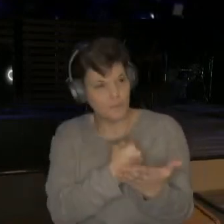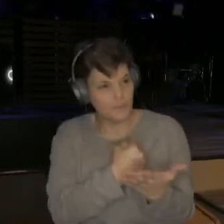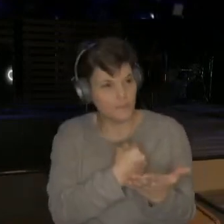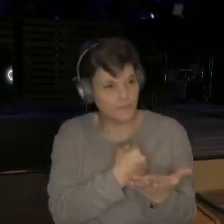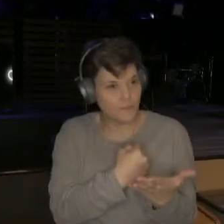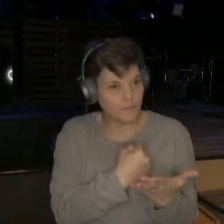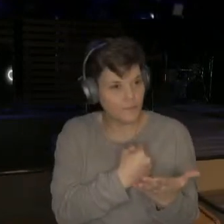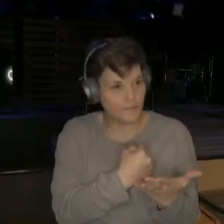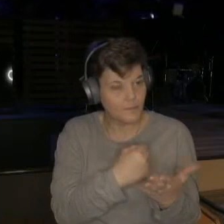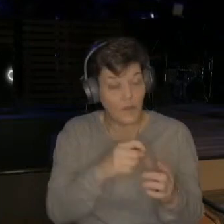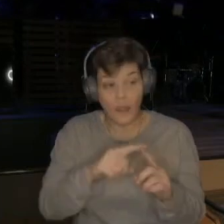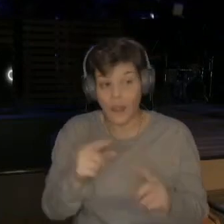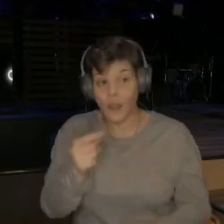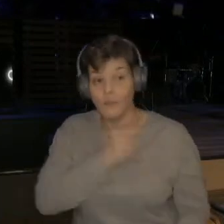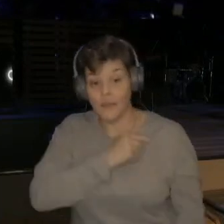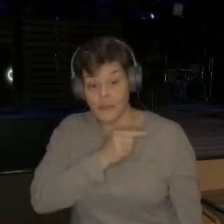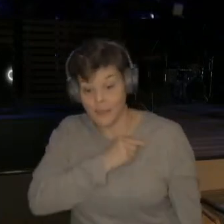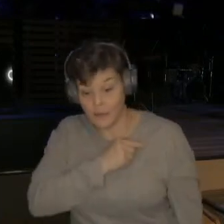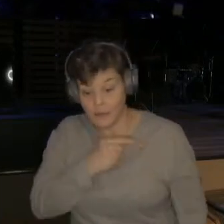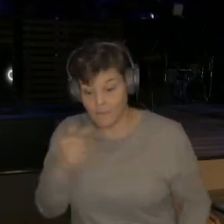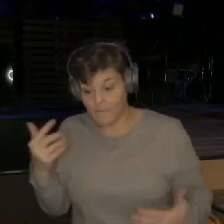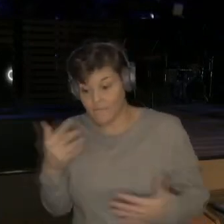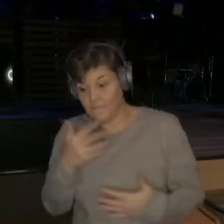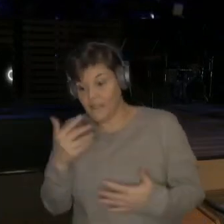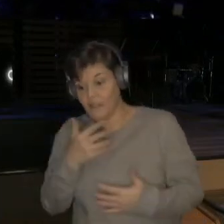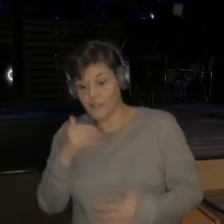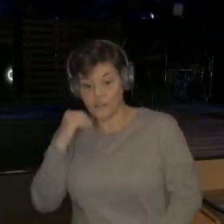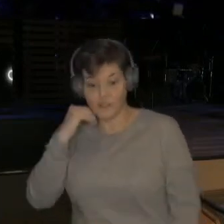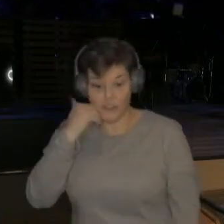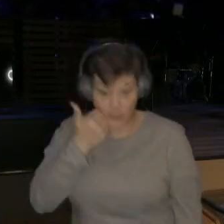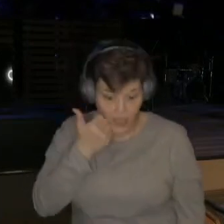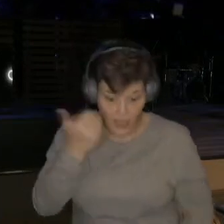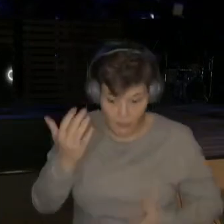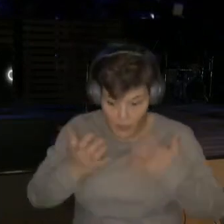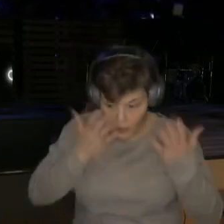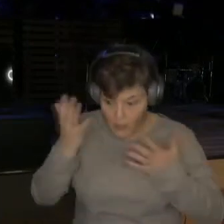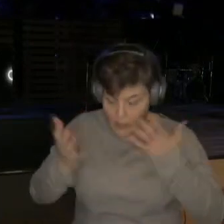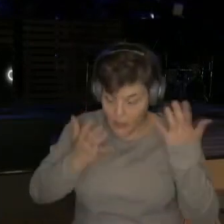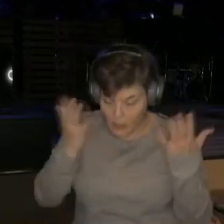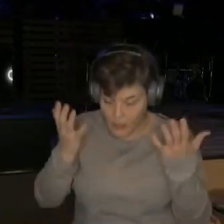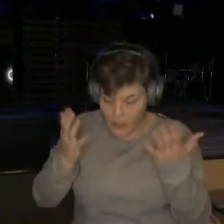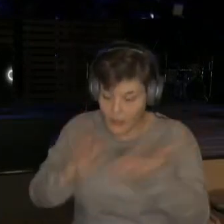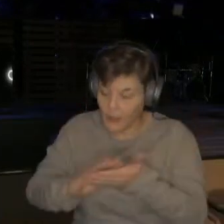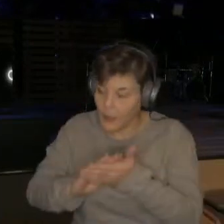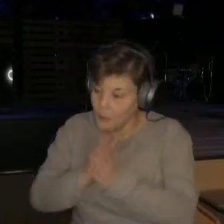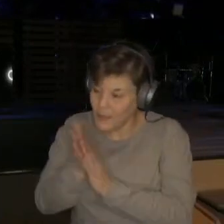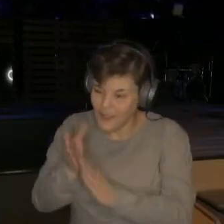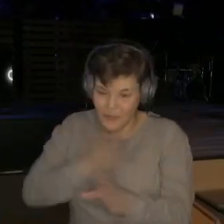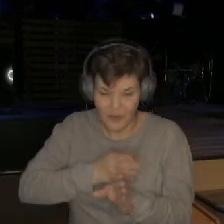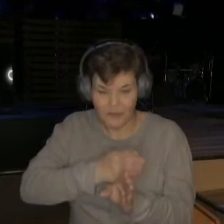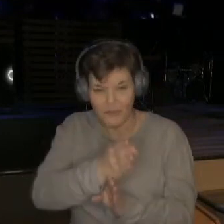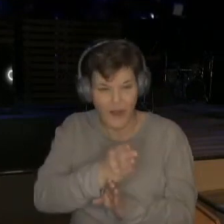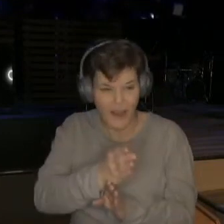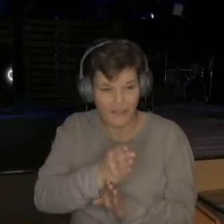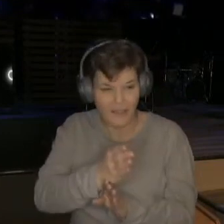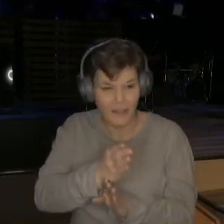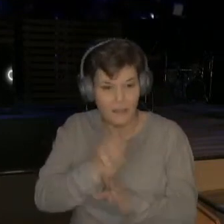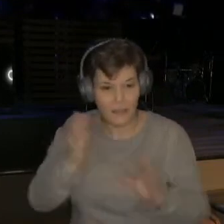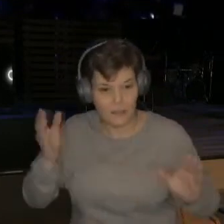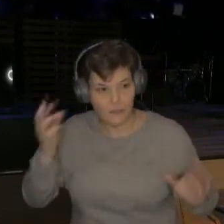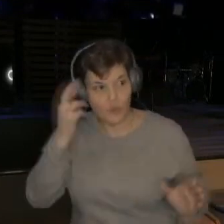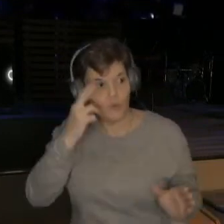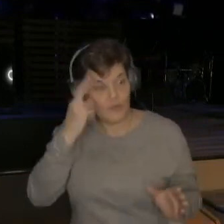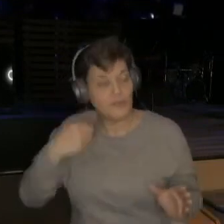shame, and desire for acceptance become the primary motivators in our